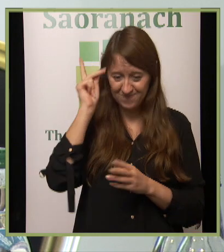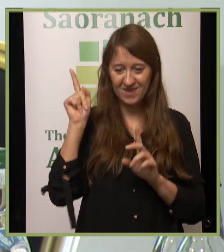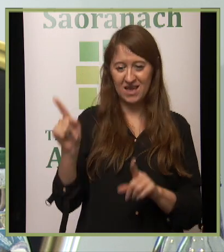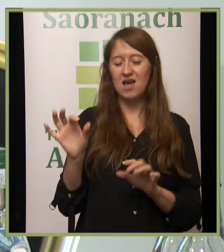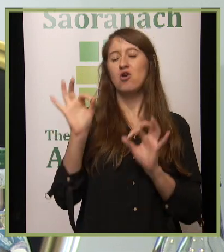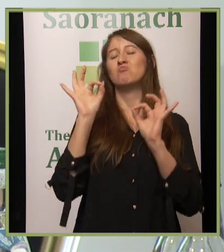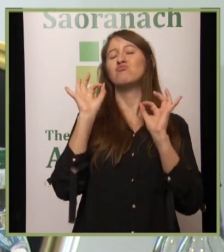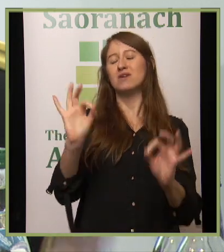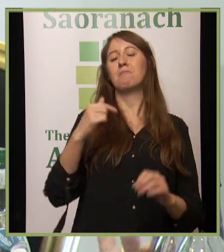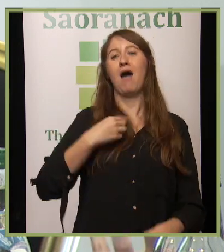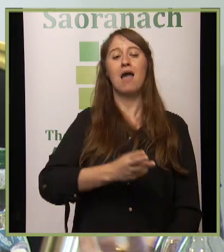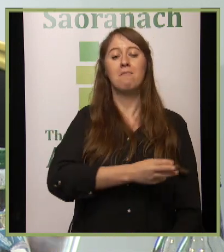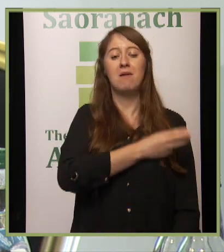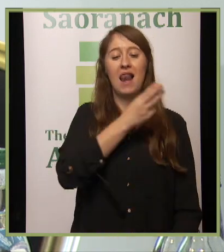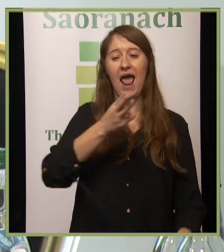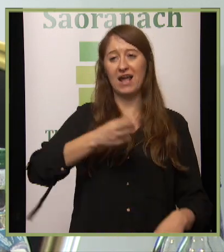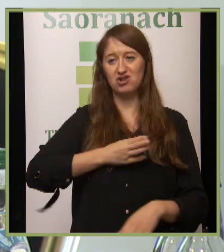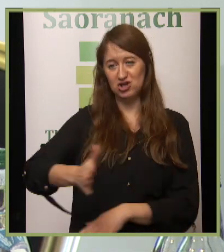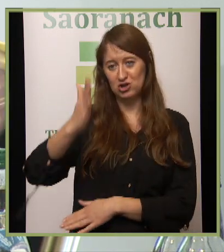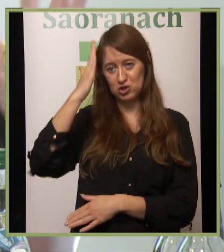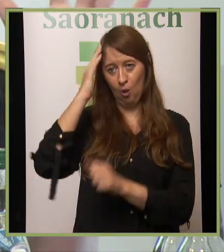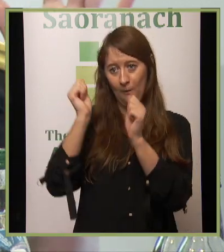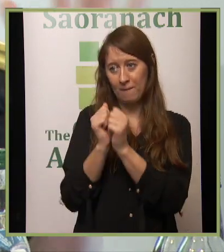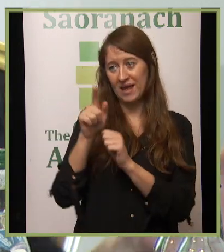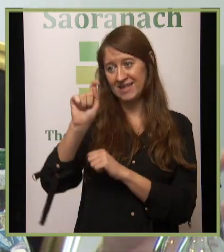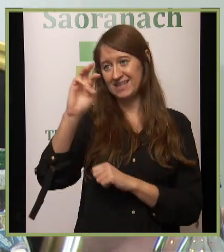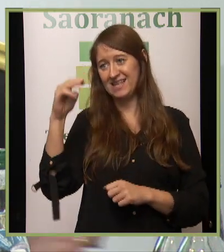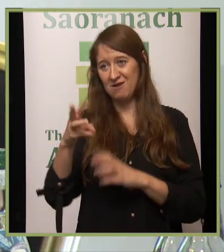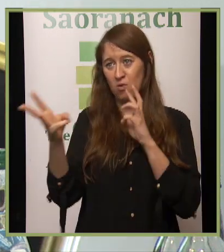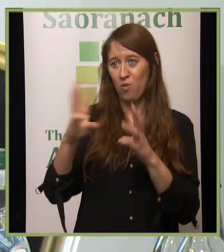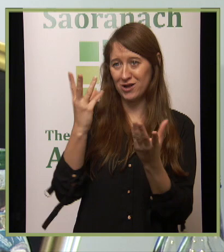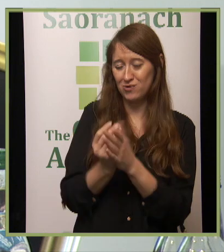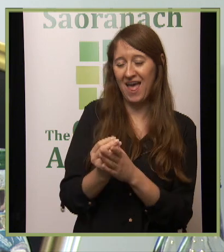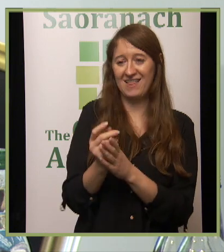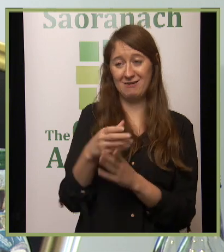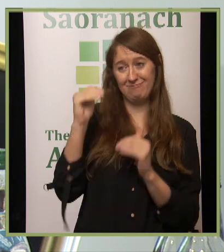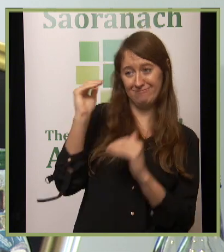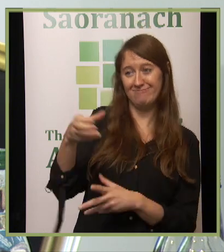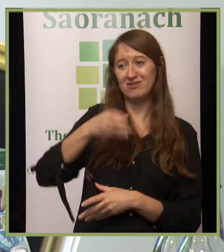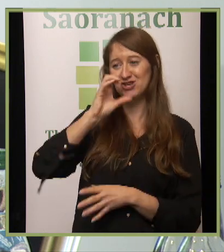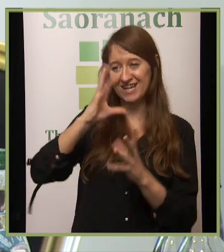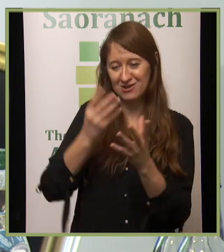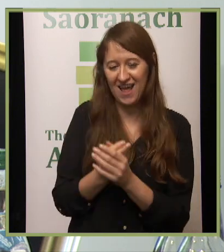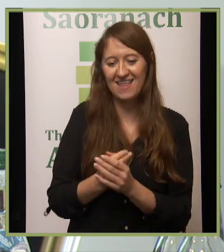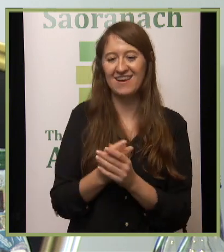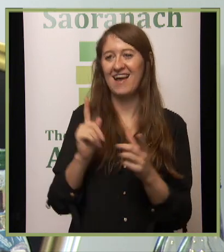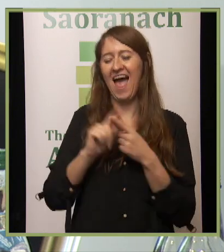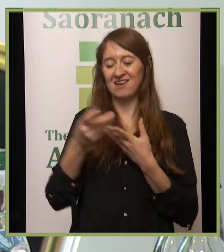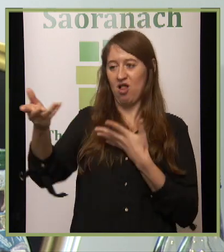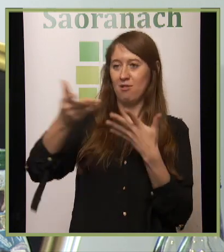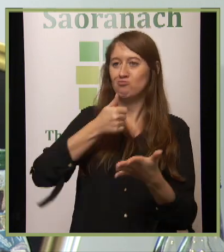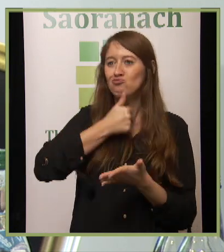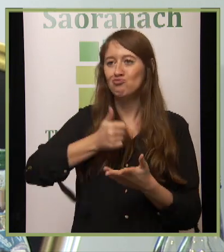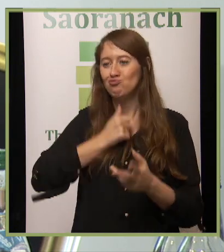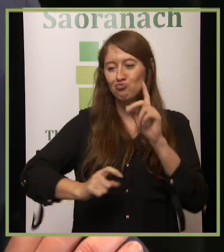an absolute pleasure to get to know Tim, to work with Tim, to have the odd pint with Tim, and to spend all the time deliberating and talking